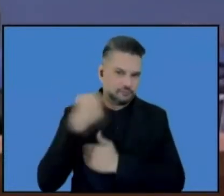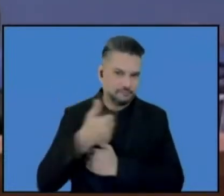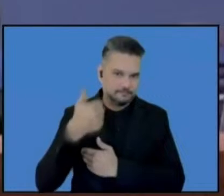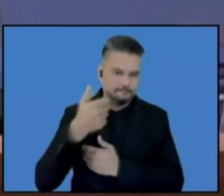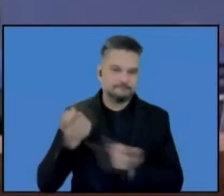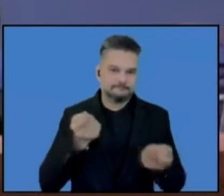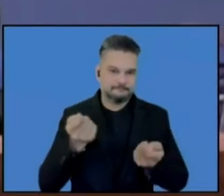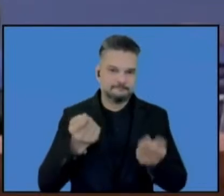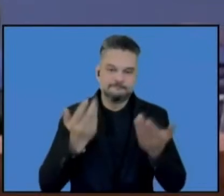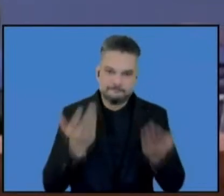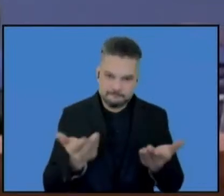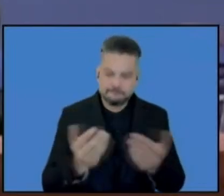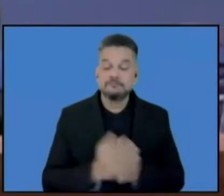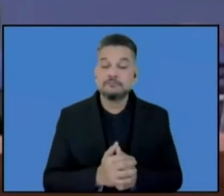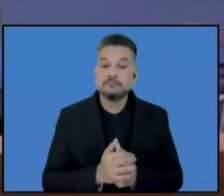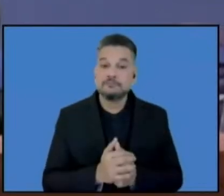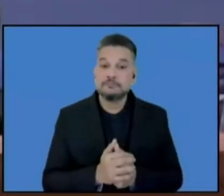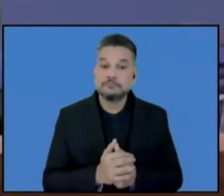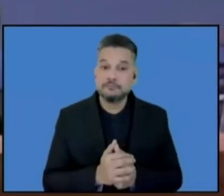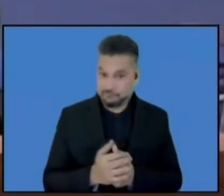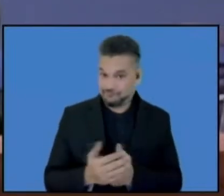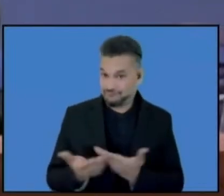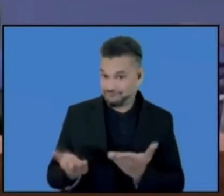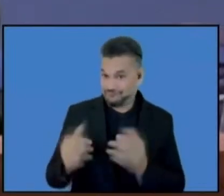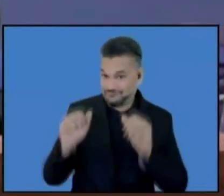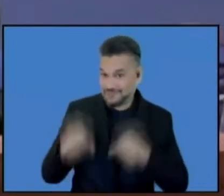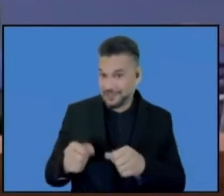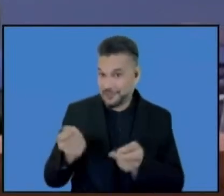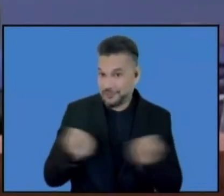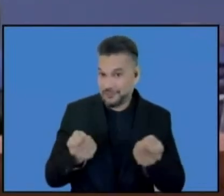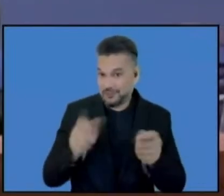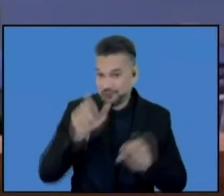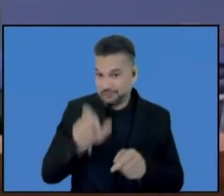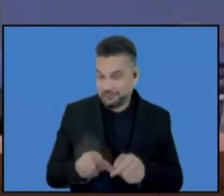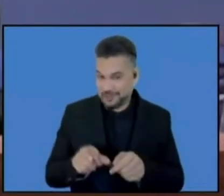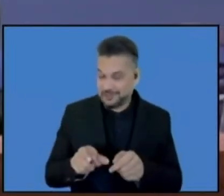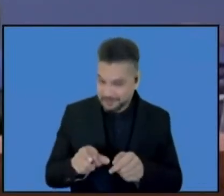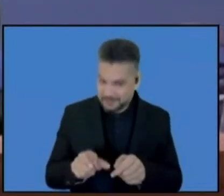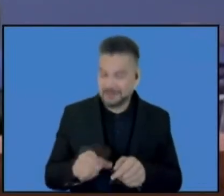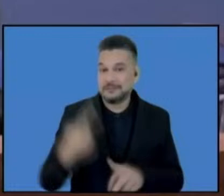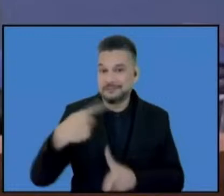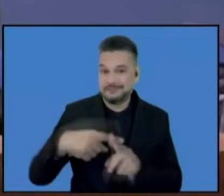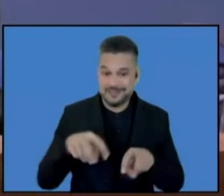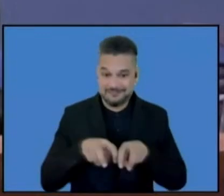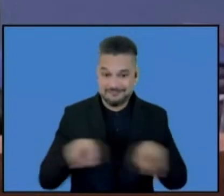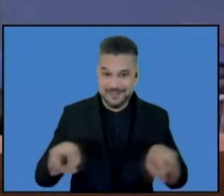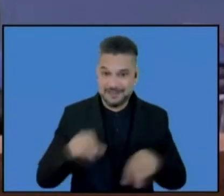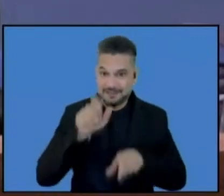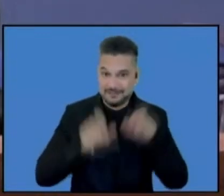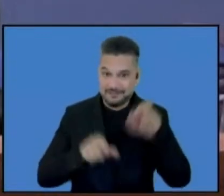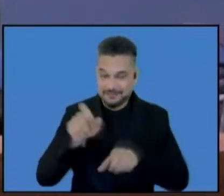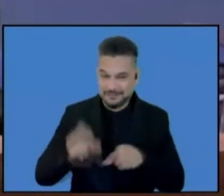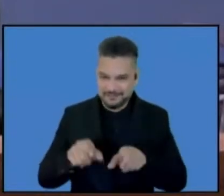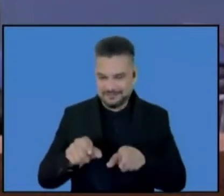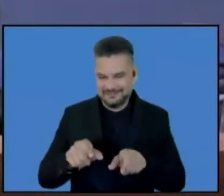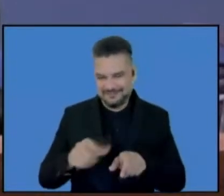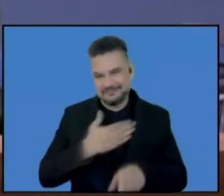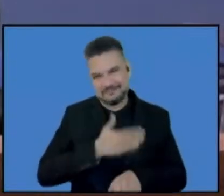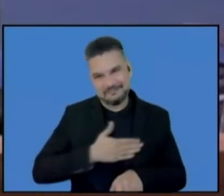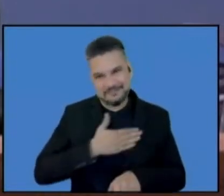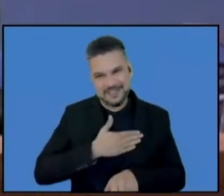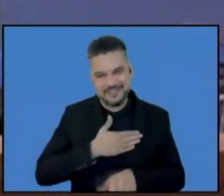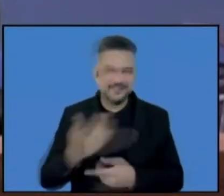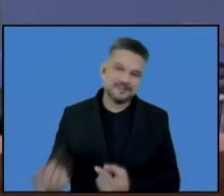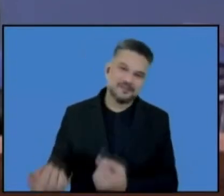May I please ask the moderator and the panelists of the roundtable discussion to take their seats in